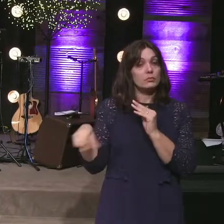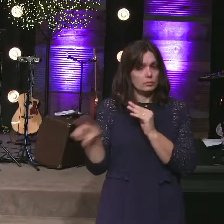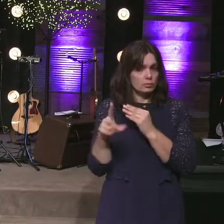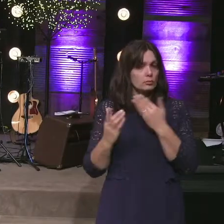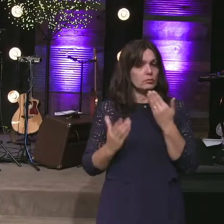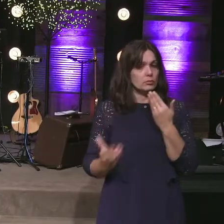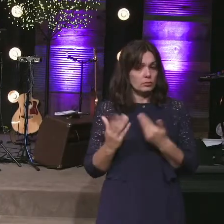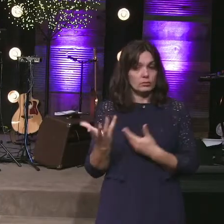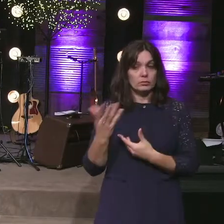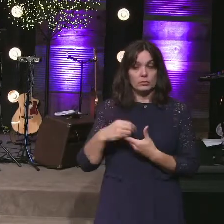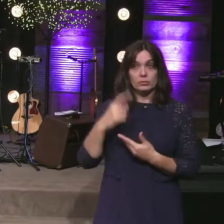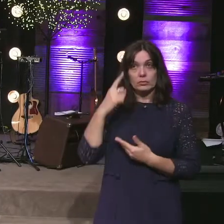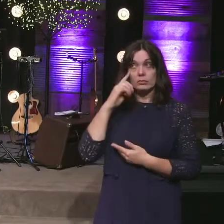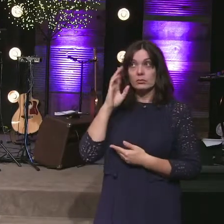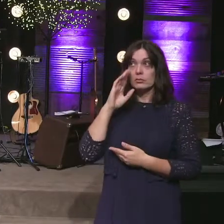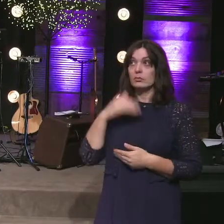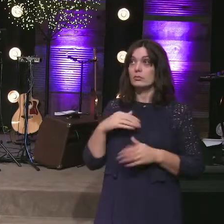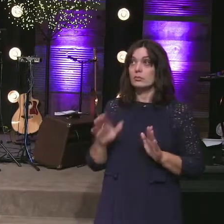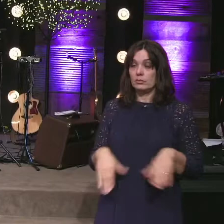a children's ministry